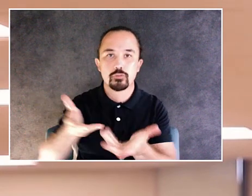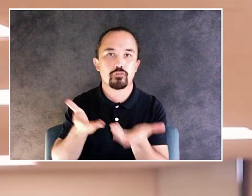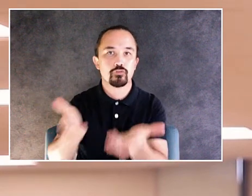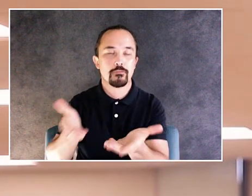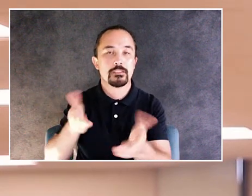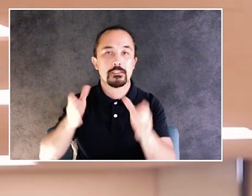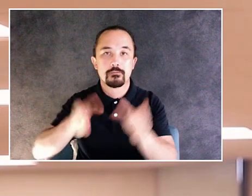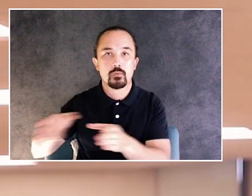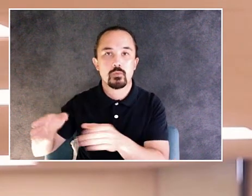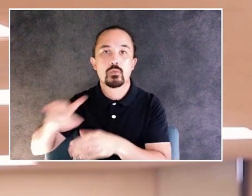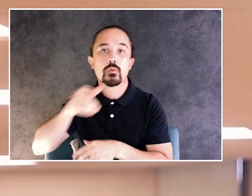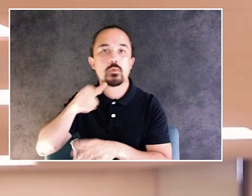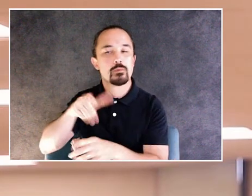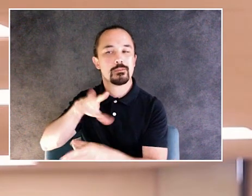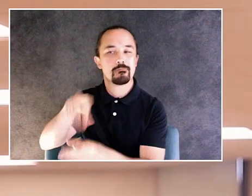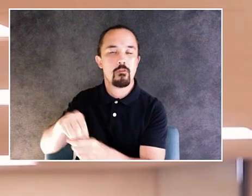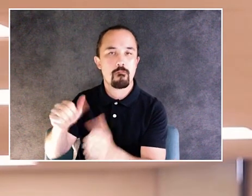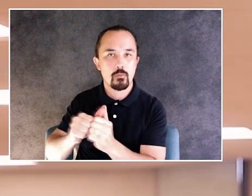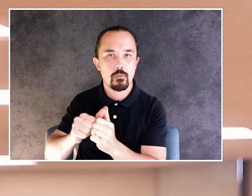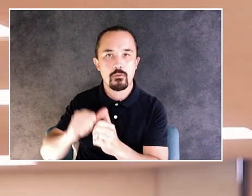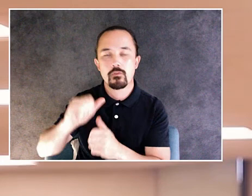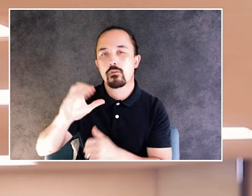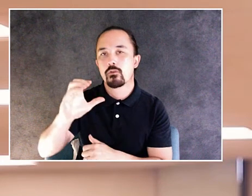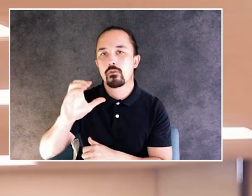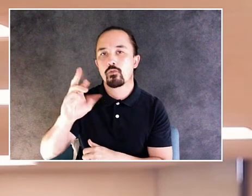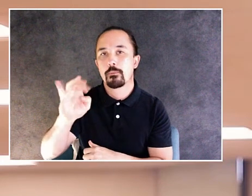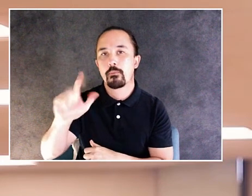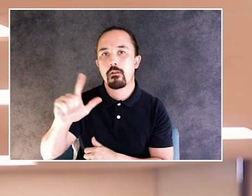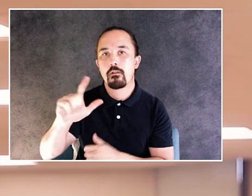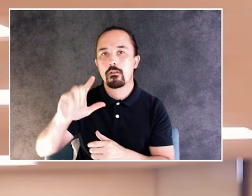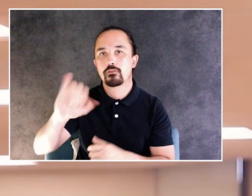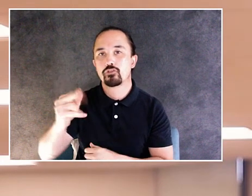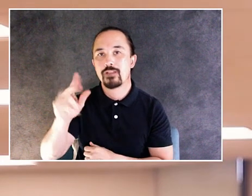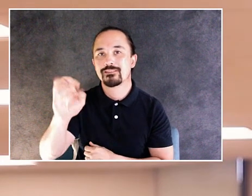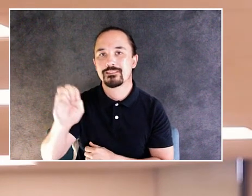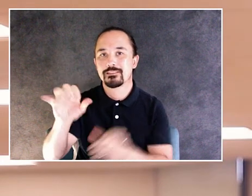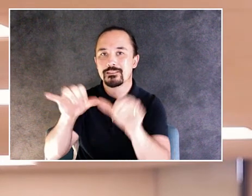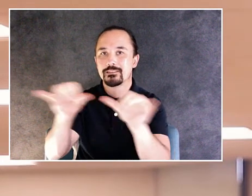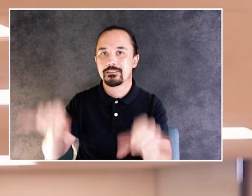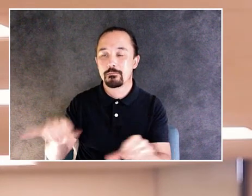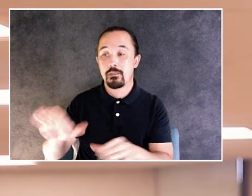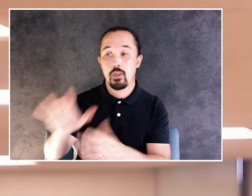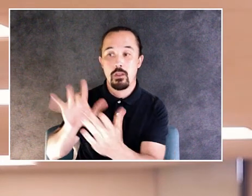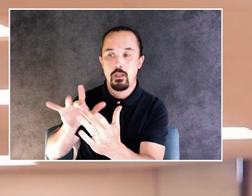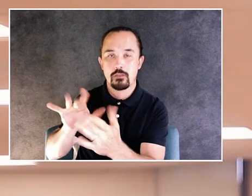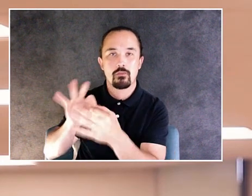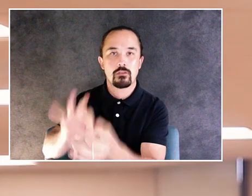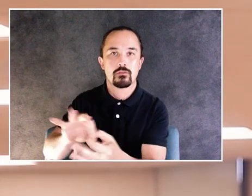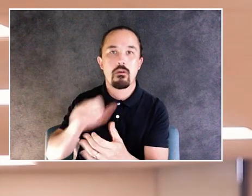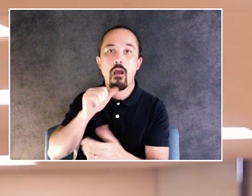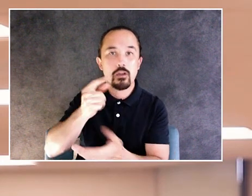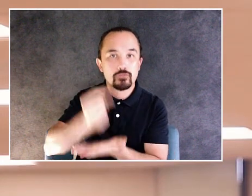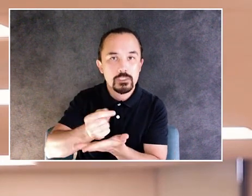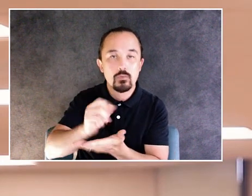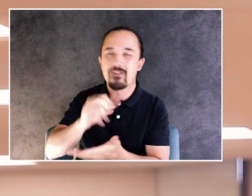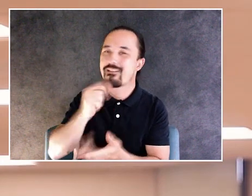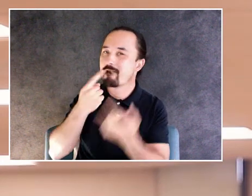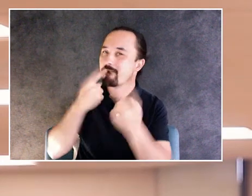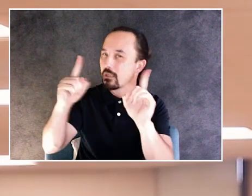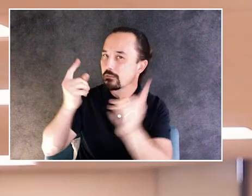had contact with the criminal justice system and whose contact is related to an untreated or ineffectively